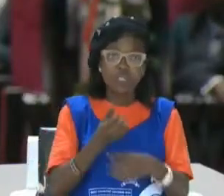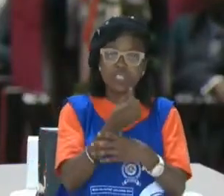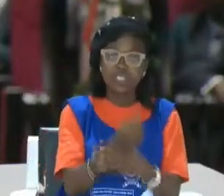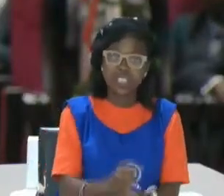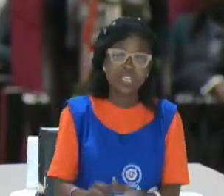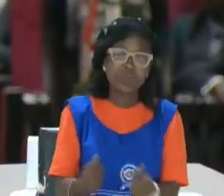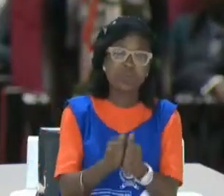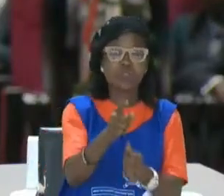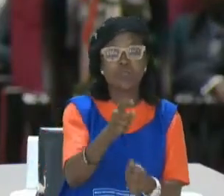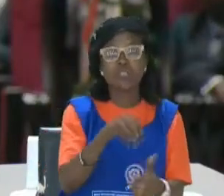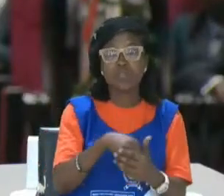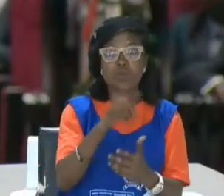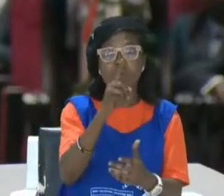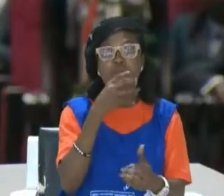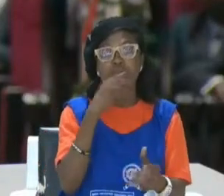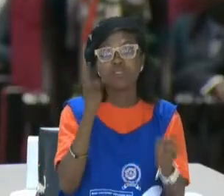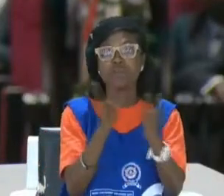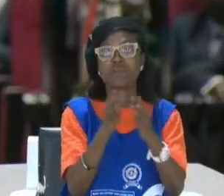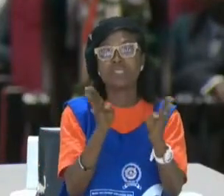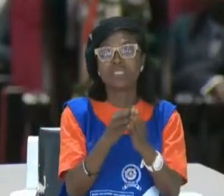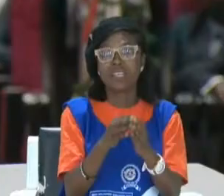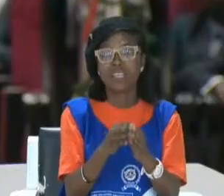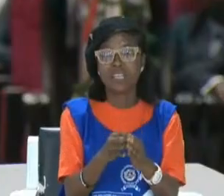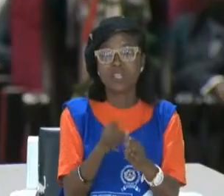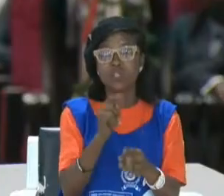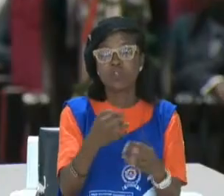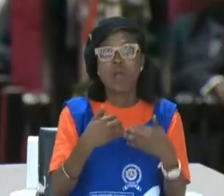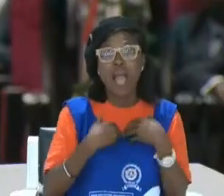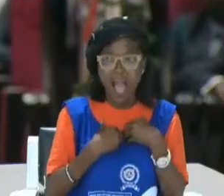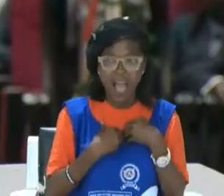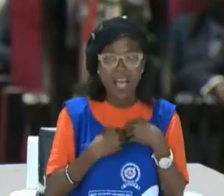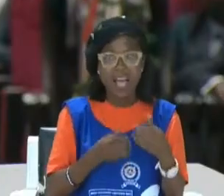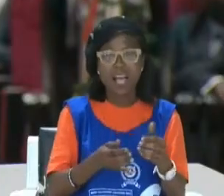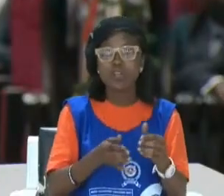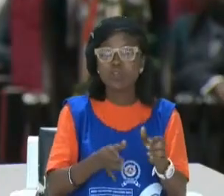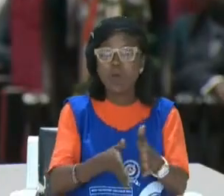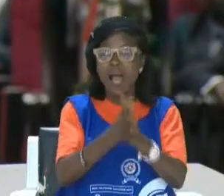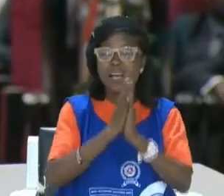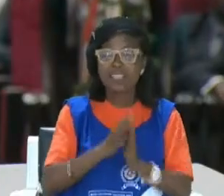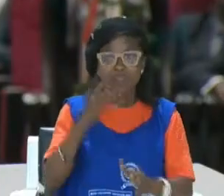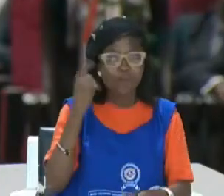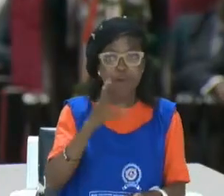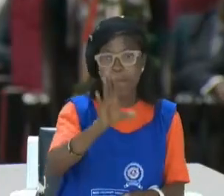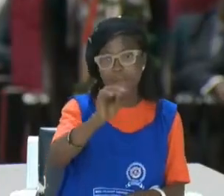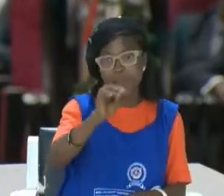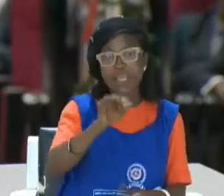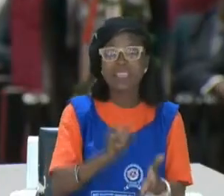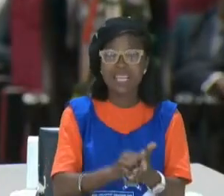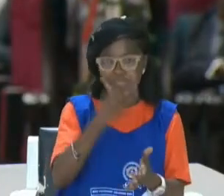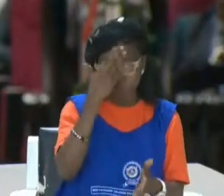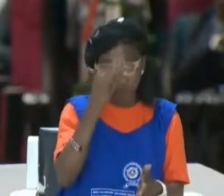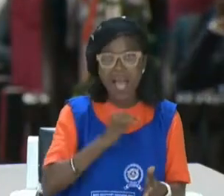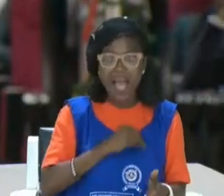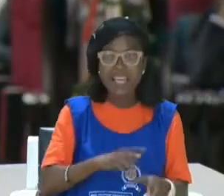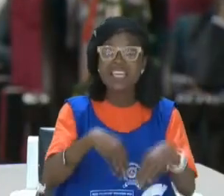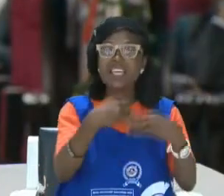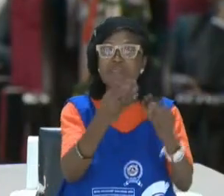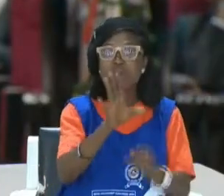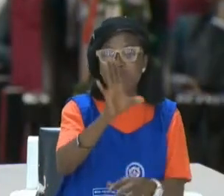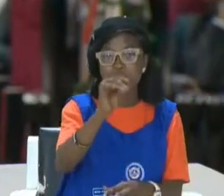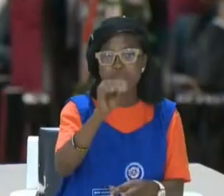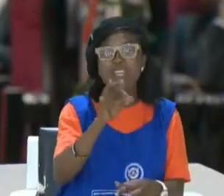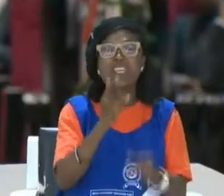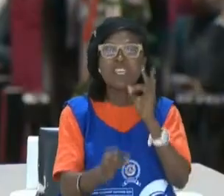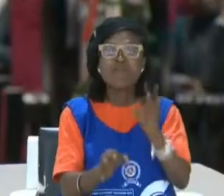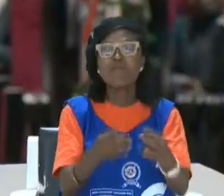son, you asked for 50. That's why I gave you 50. If you have